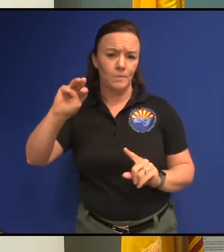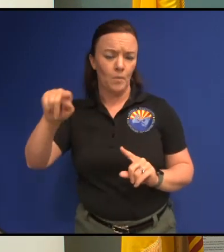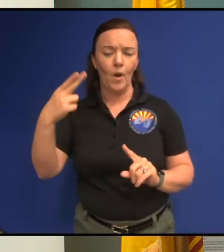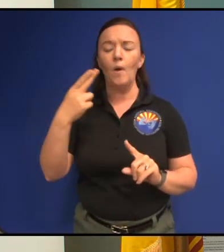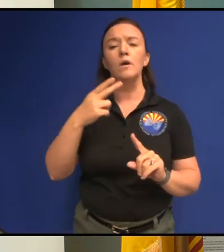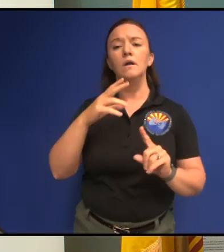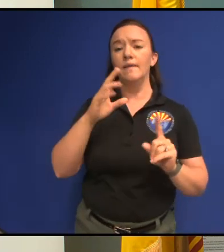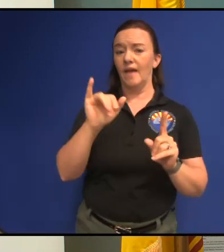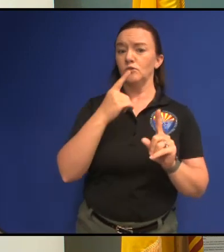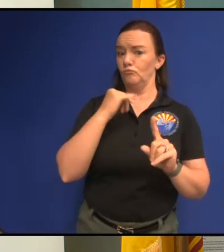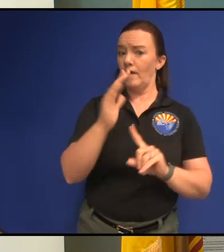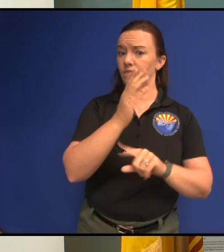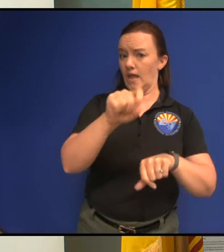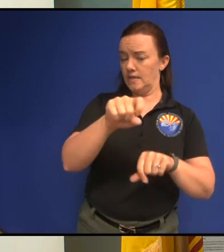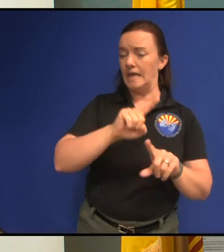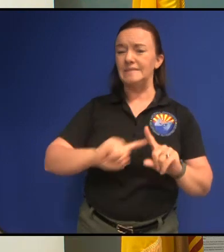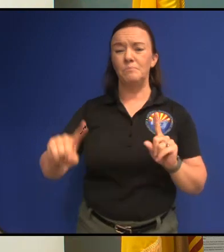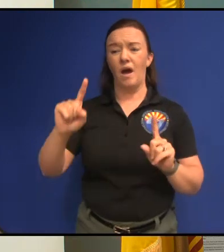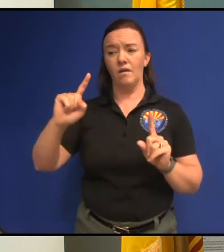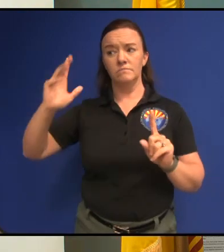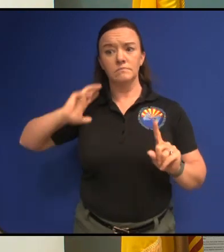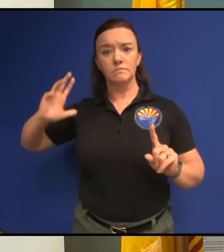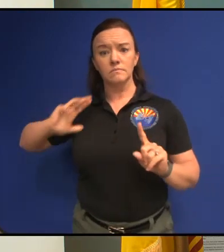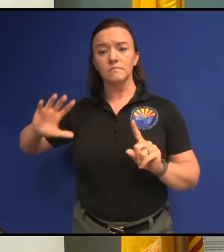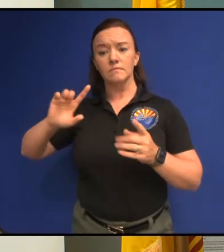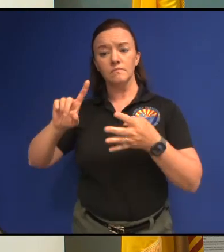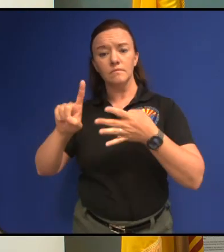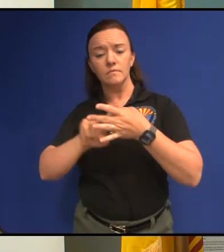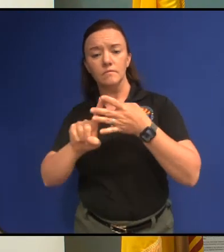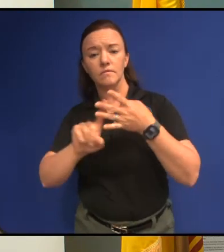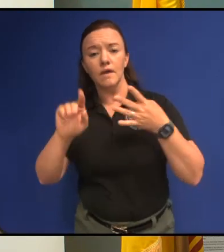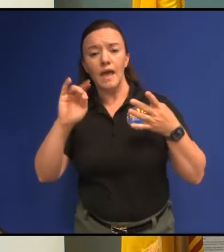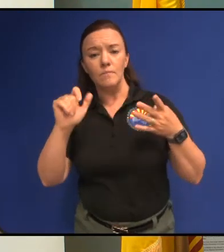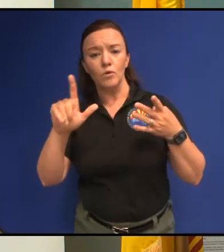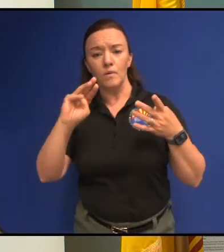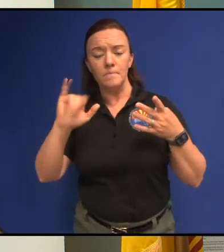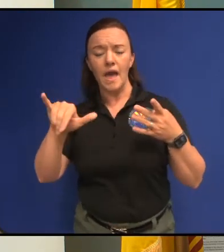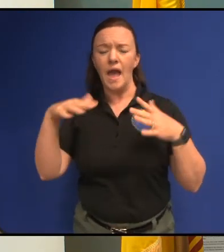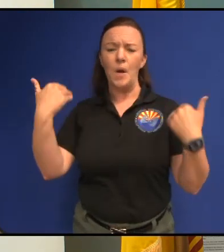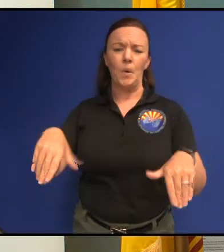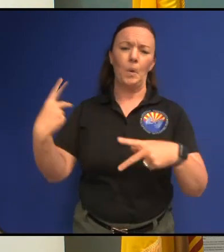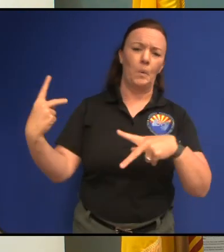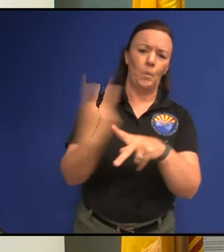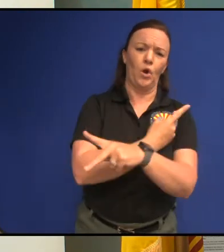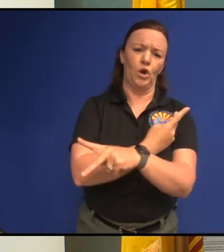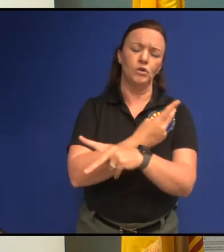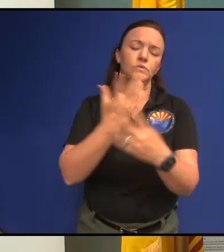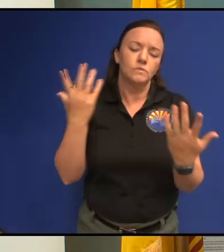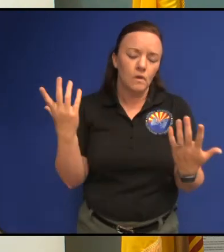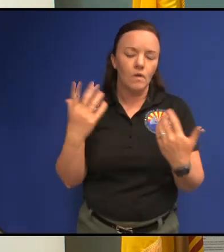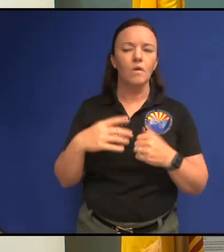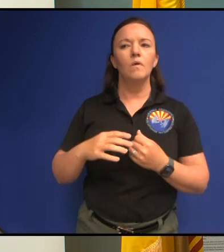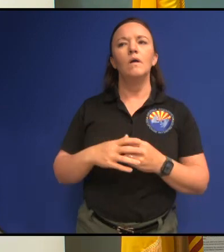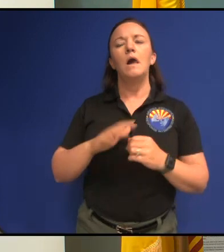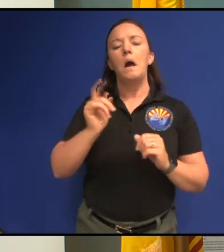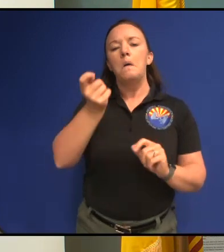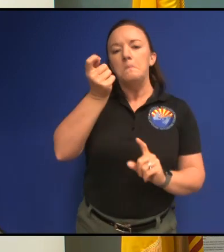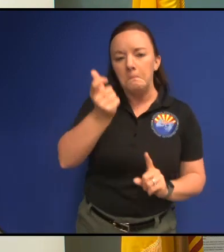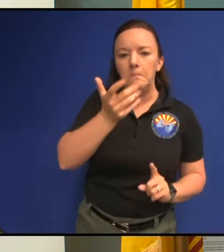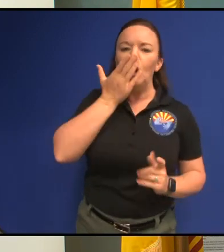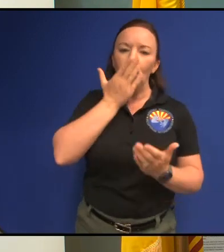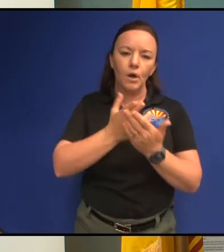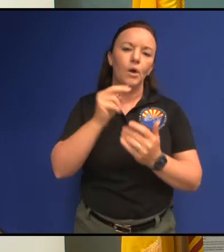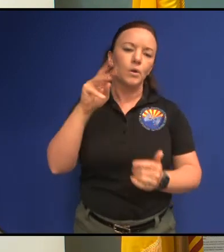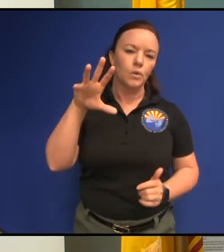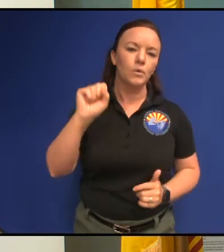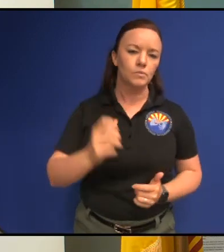near what we were seeing back when this fire was really growing rapidly. So that's a lick of good news there.